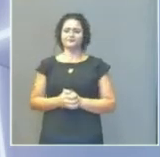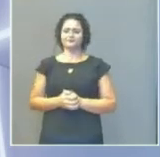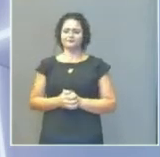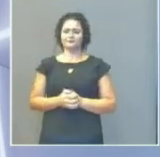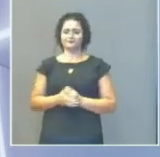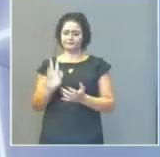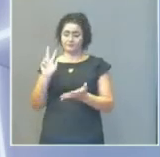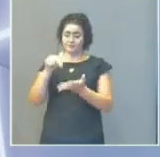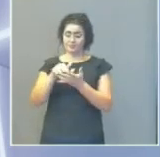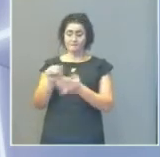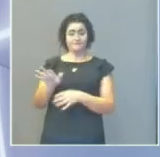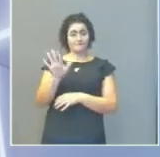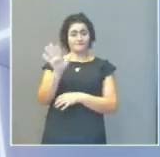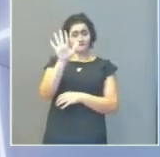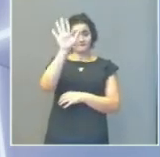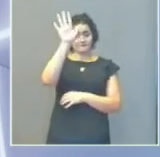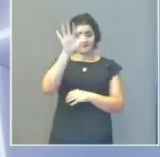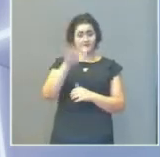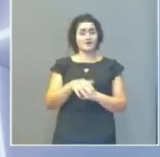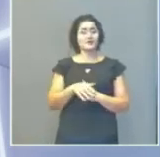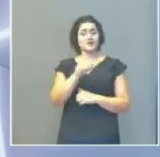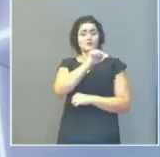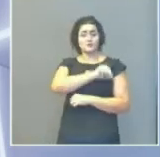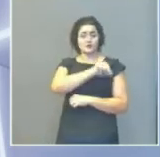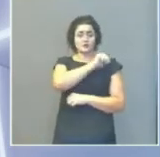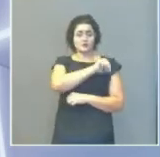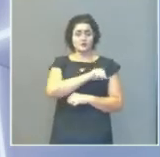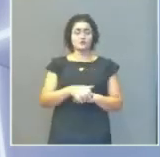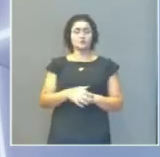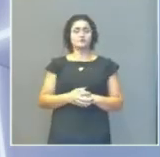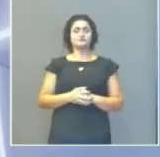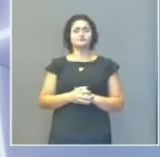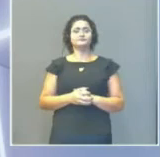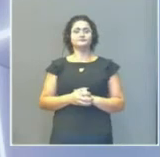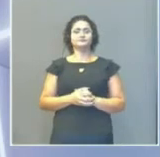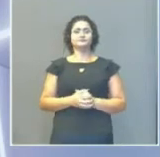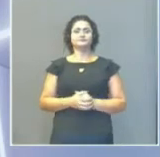favela in Rio de Janeiro,